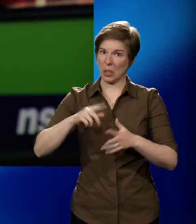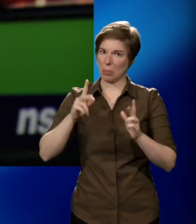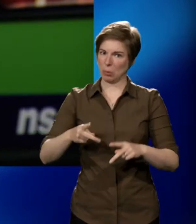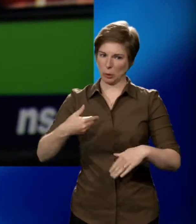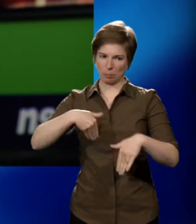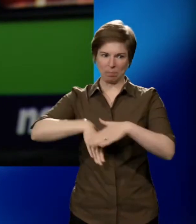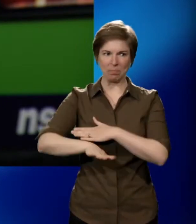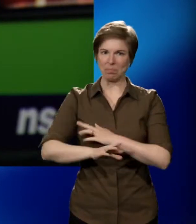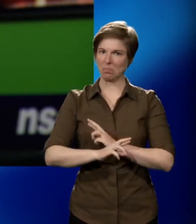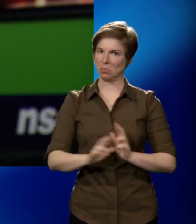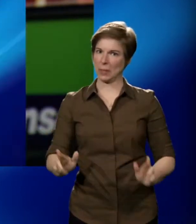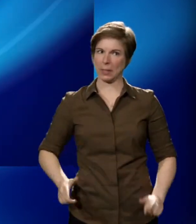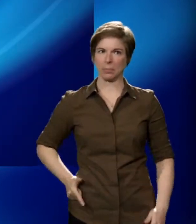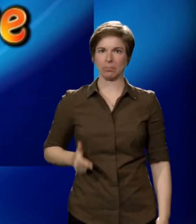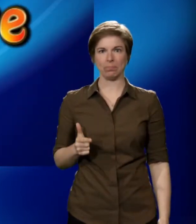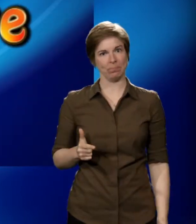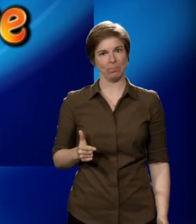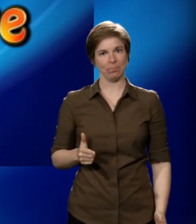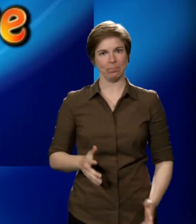shooter scenario.